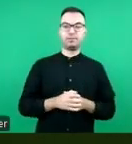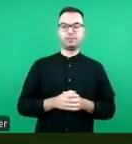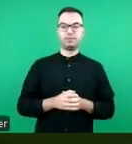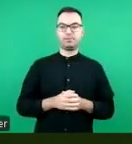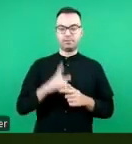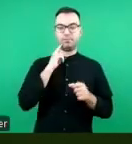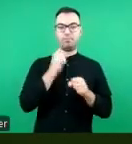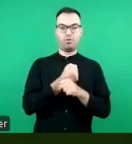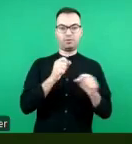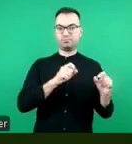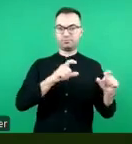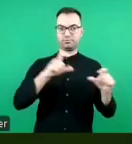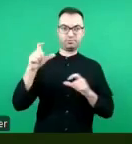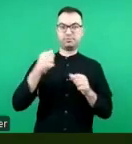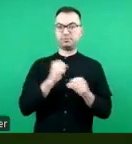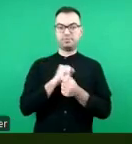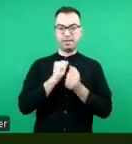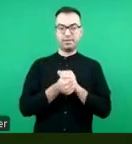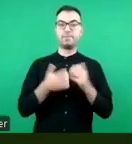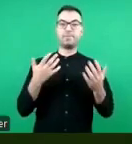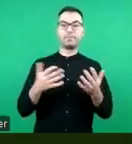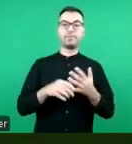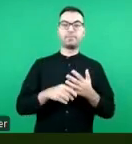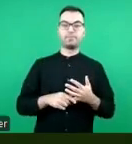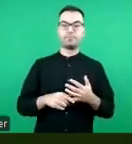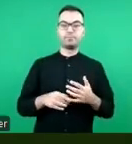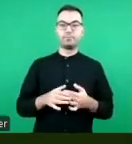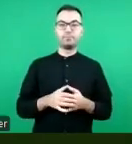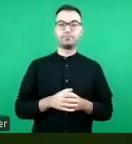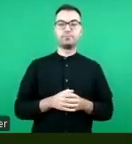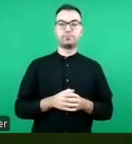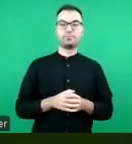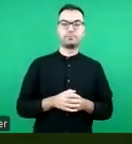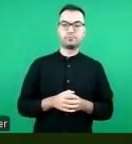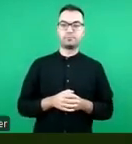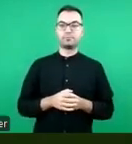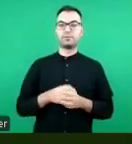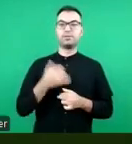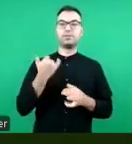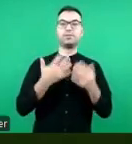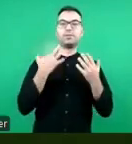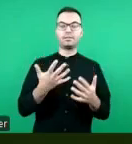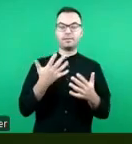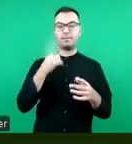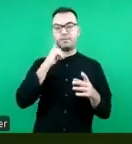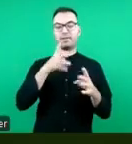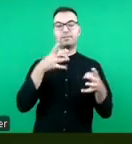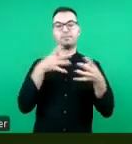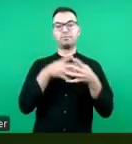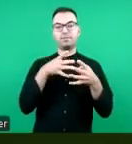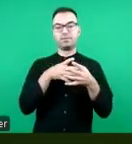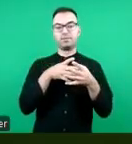or such intense disturbances, and if we want to be like scientifically ahead of what happens actually by